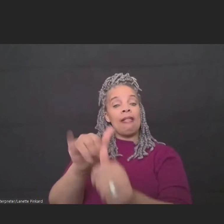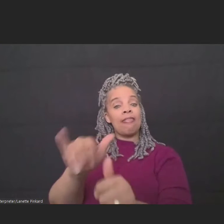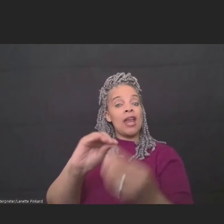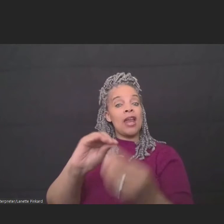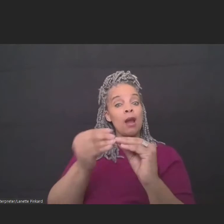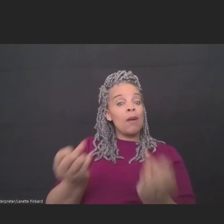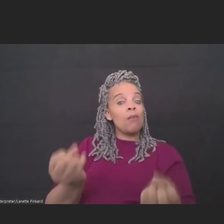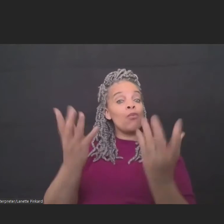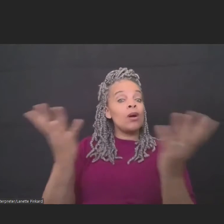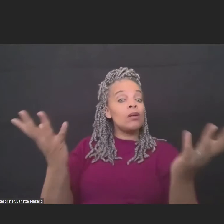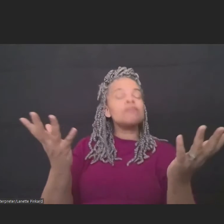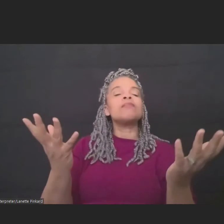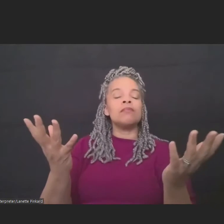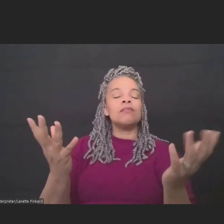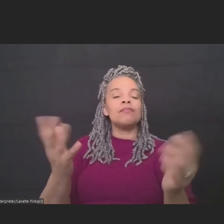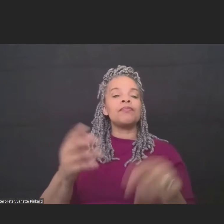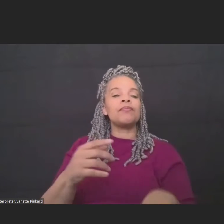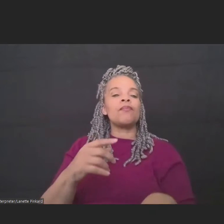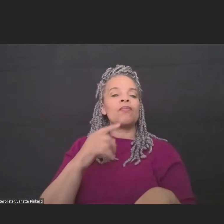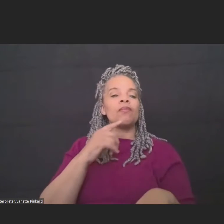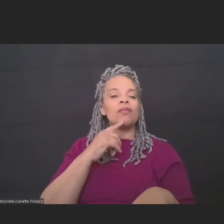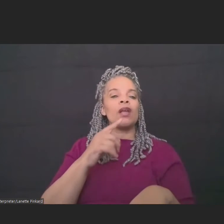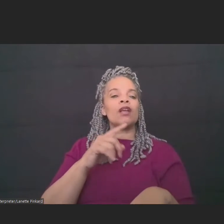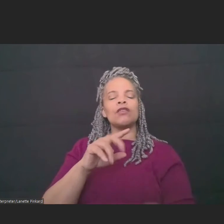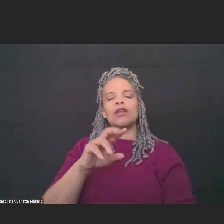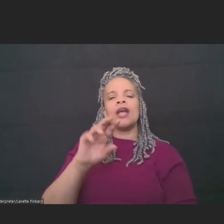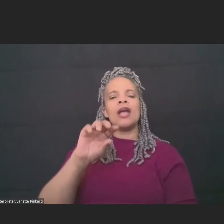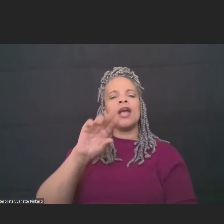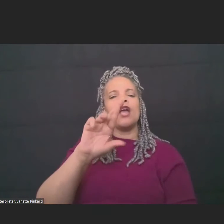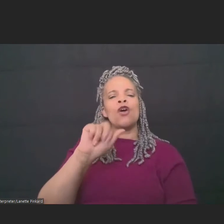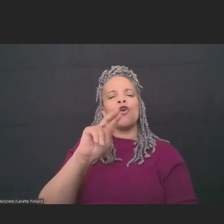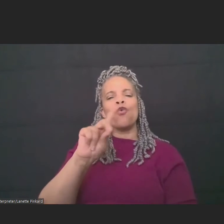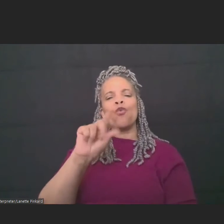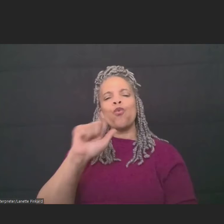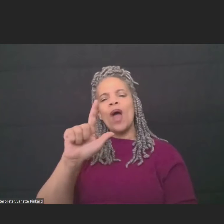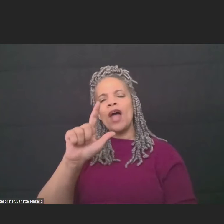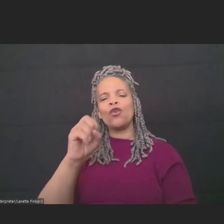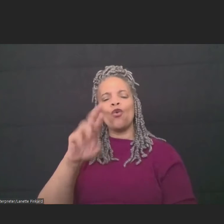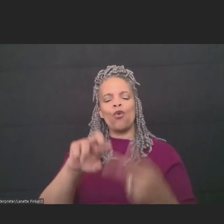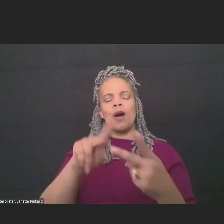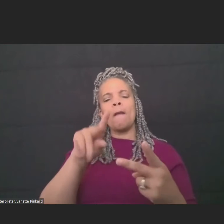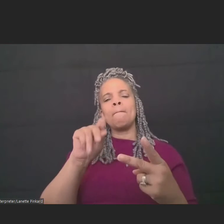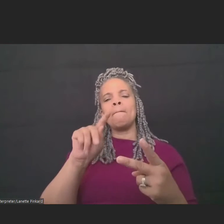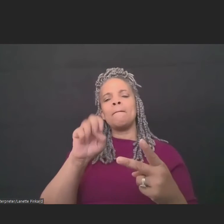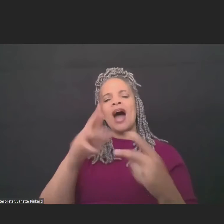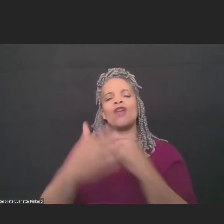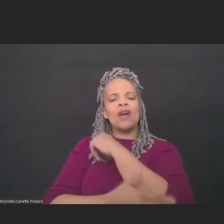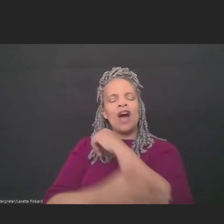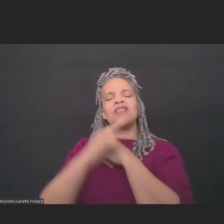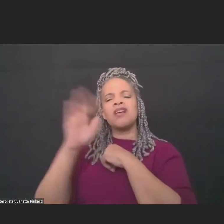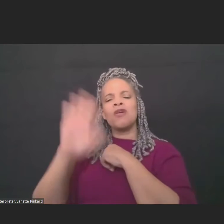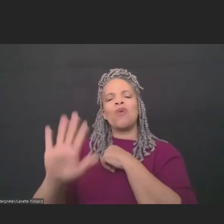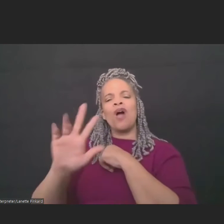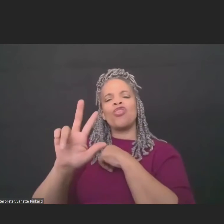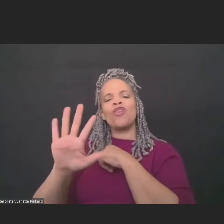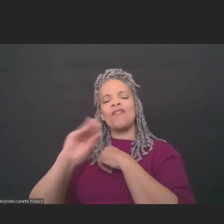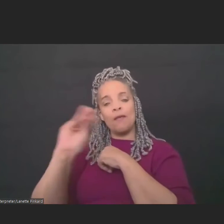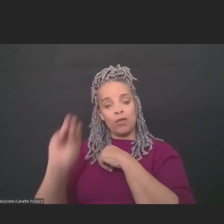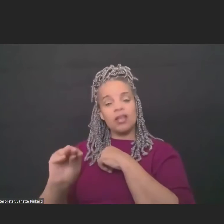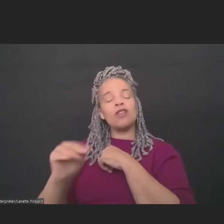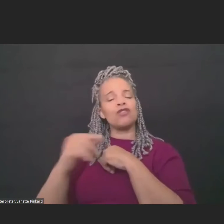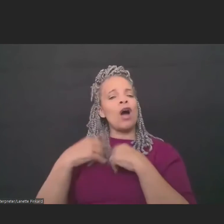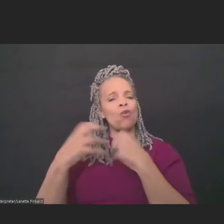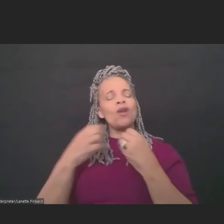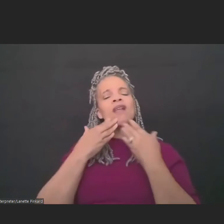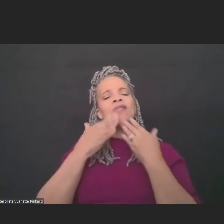combined Randall and Potter County. I think they sit around 35%. So I just want to take the time to